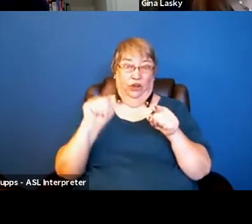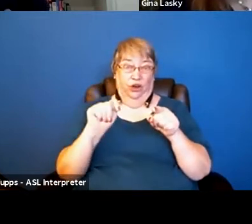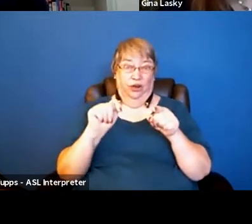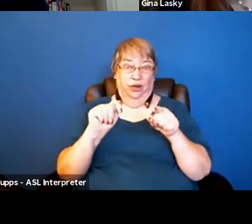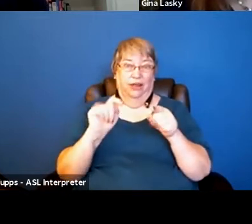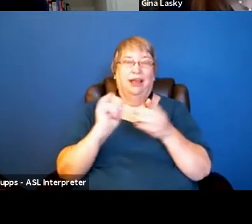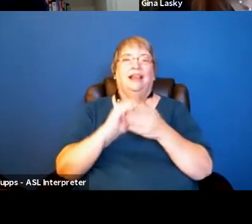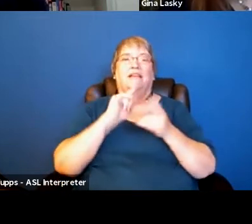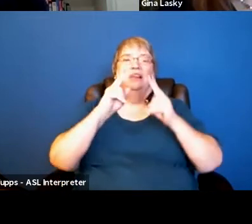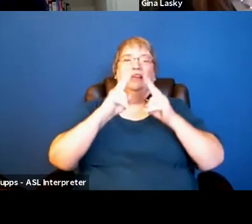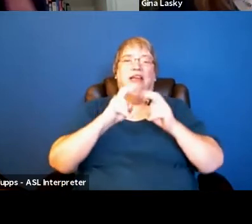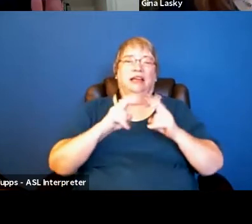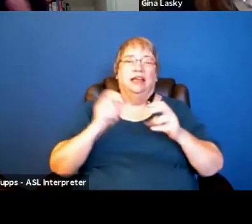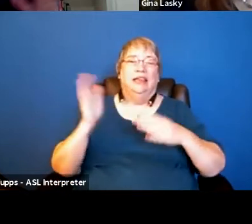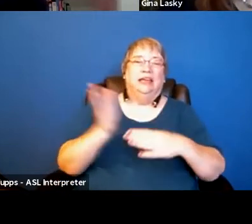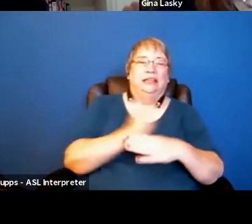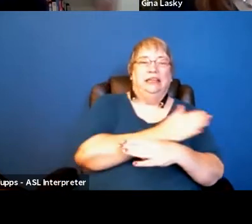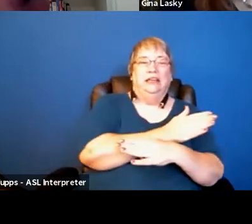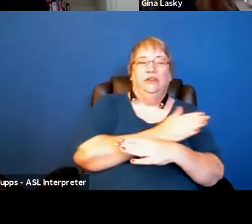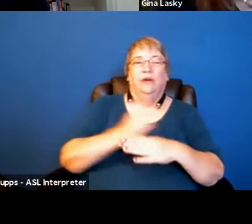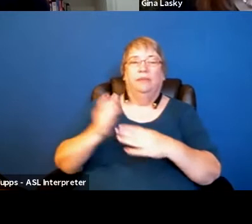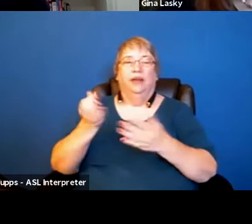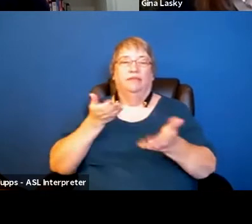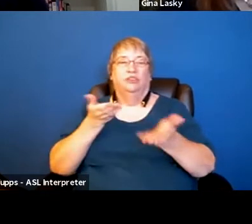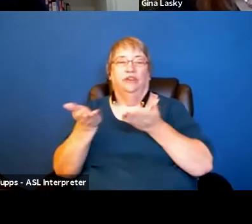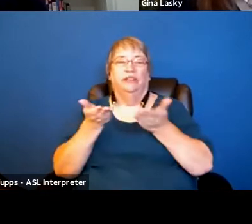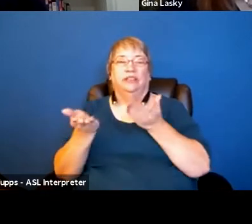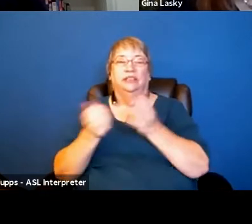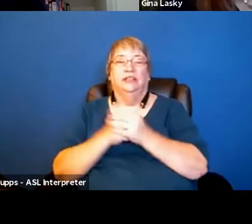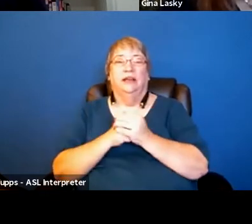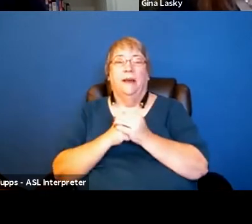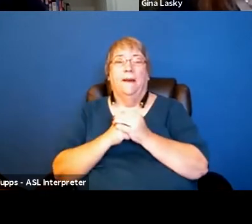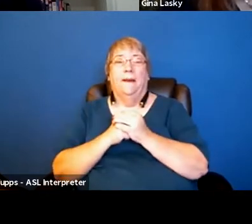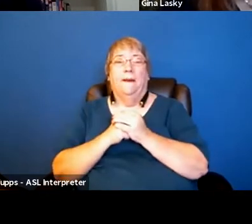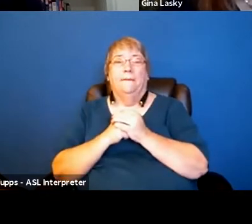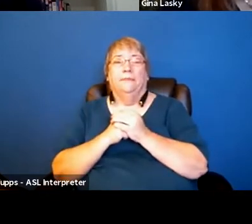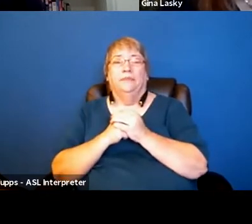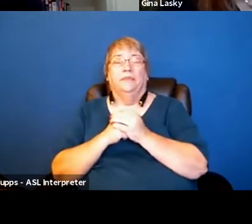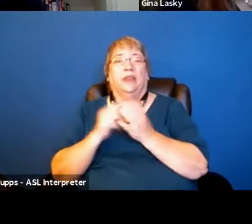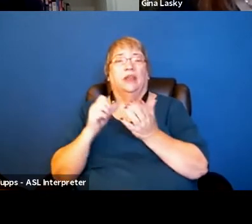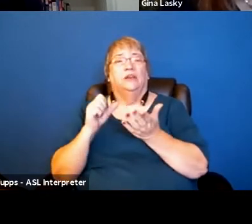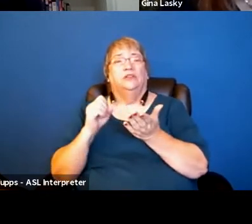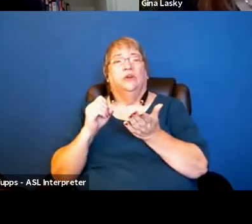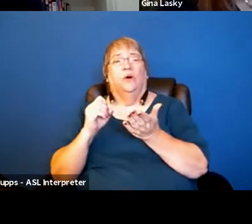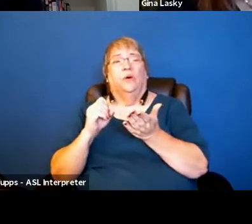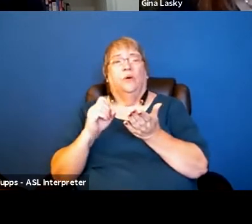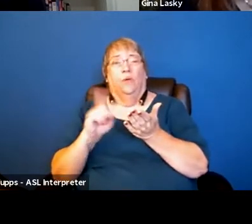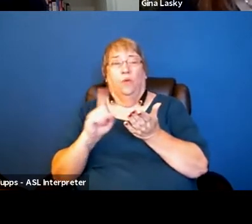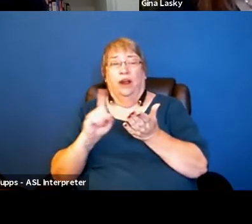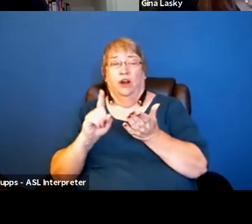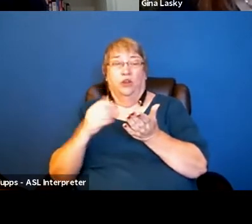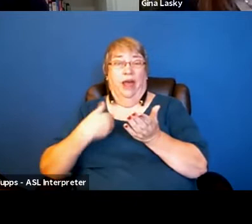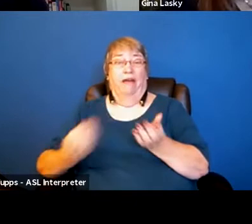of the continuum of services for the state on a whole, revealing, where there appears to be higher